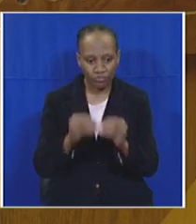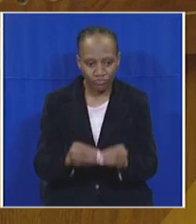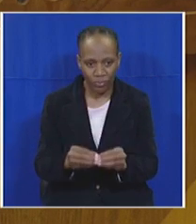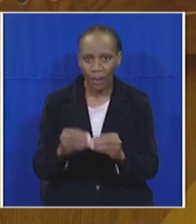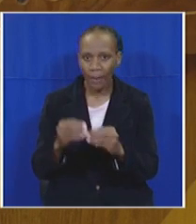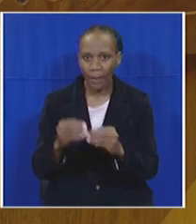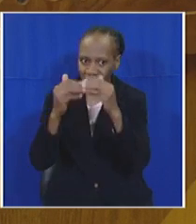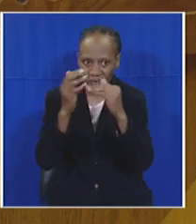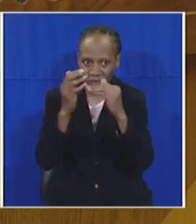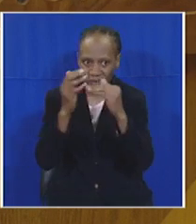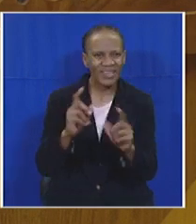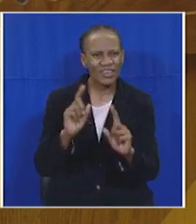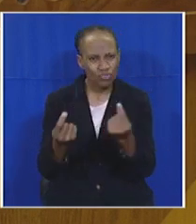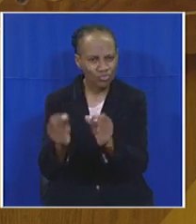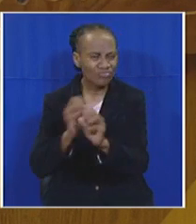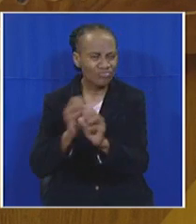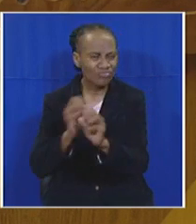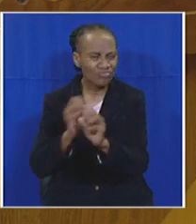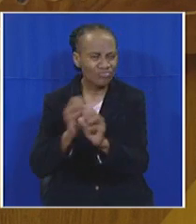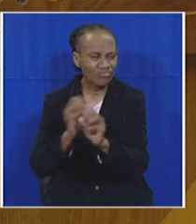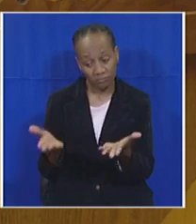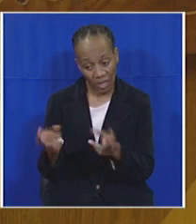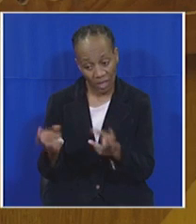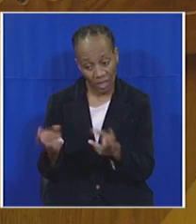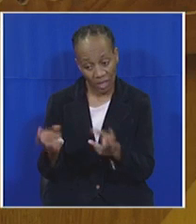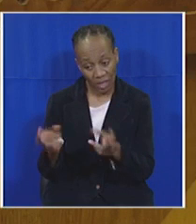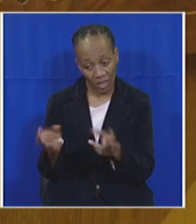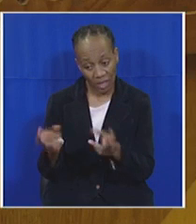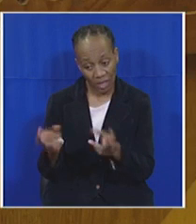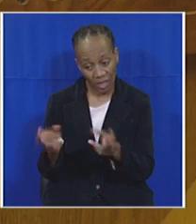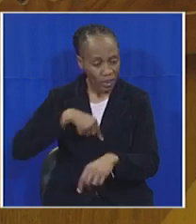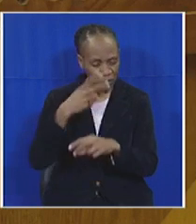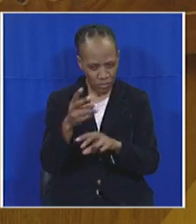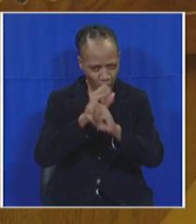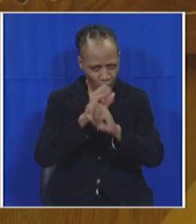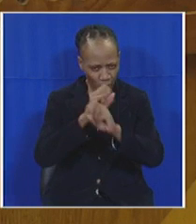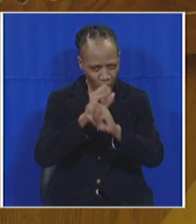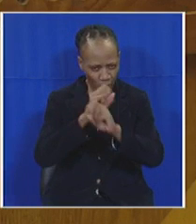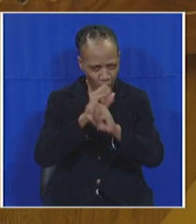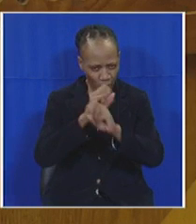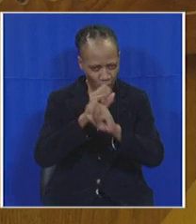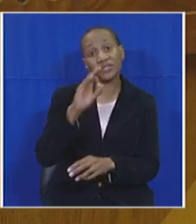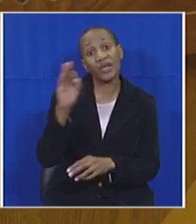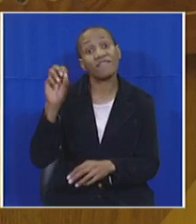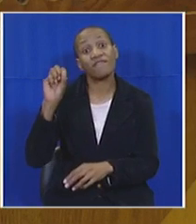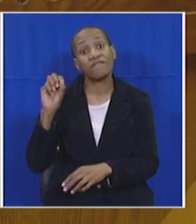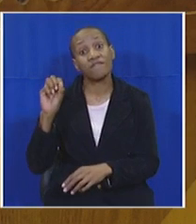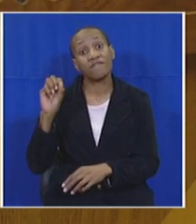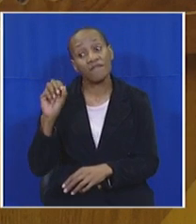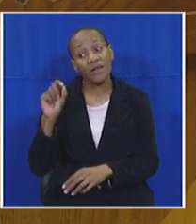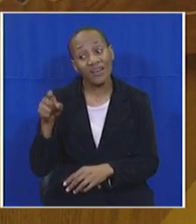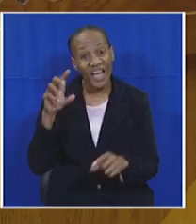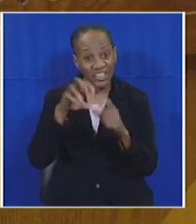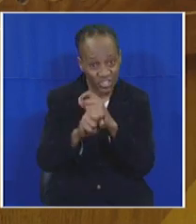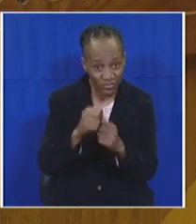of infrastructure. And on this latter issue, it is abundantly clear that the medium-term strategic framework is not going to achieve